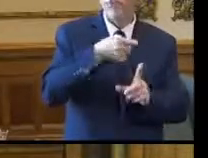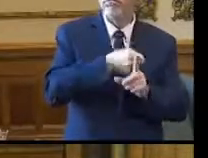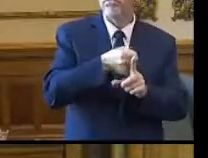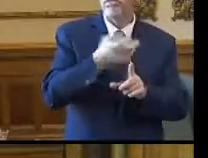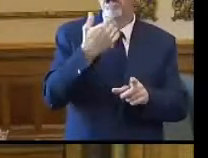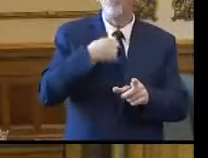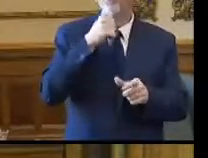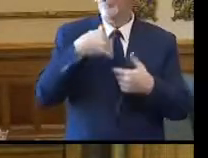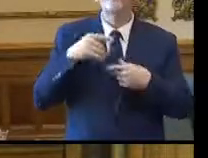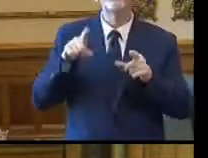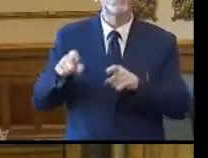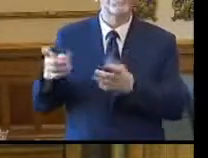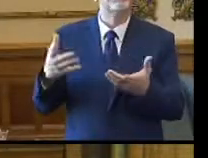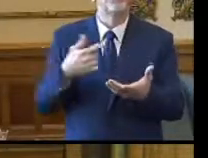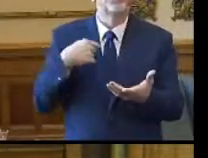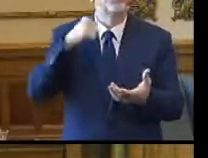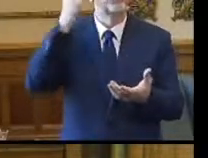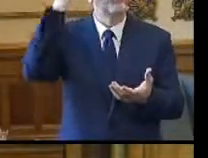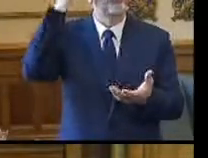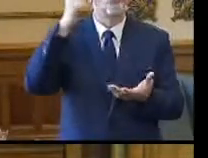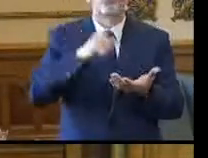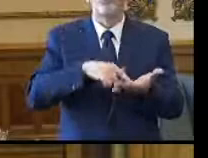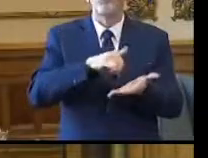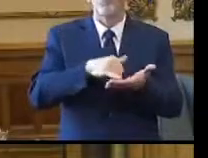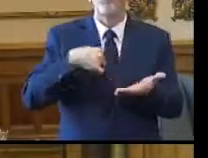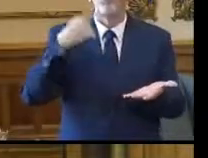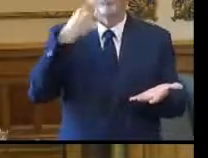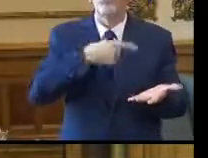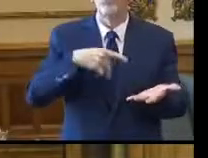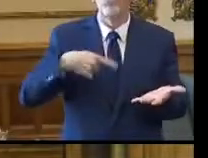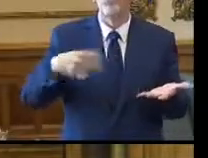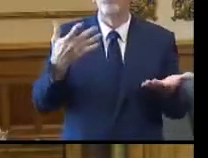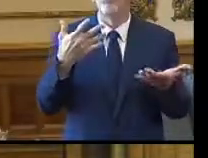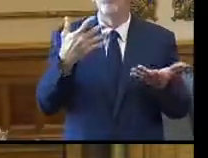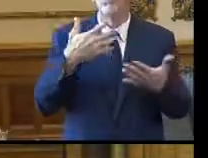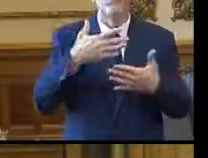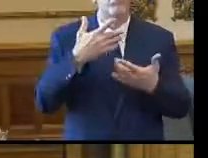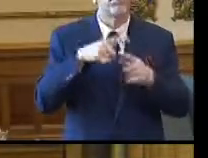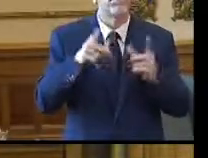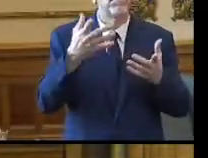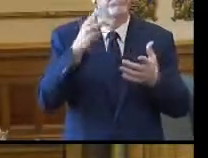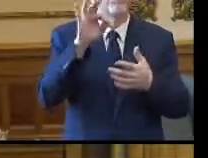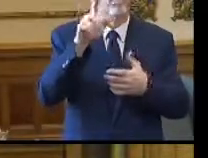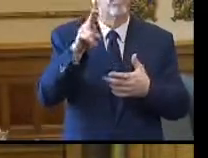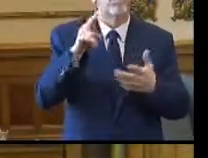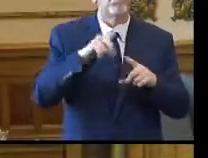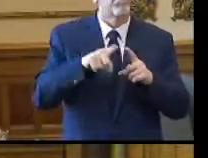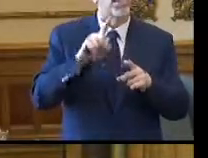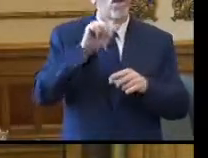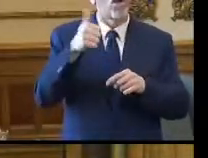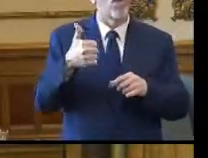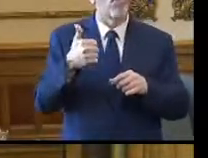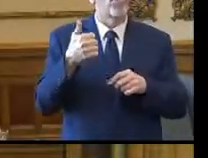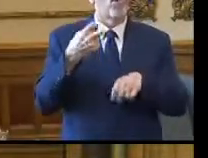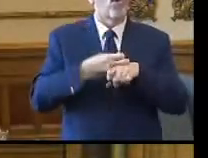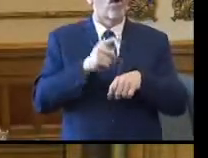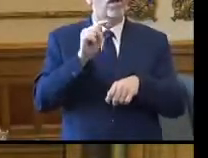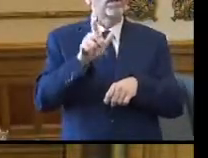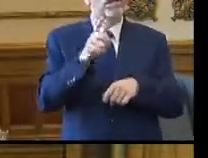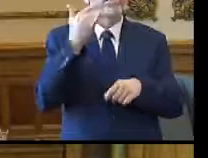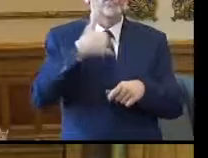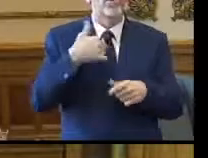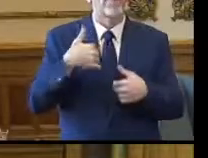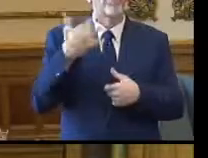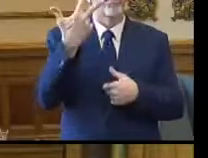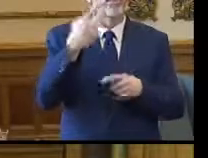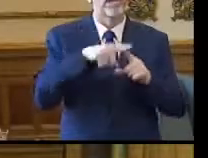didn't have any testing, there was no way to know exactly what was going on there. And the other factor that was very difficult with that is that we've had 3